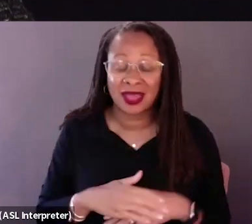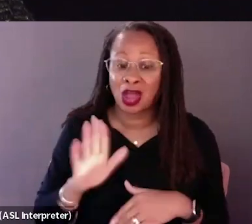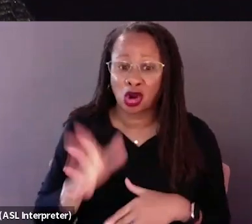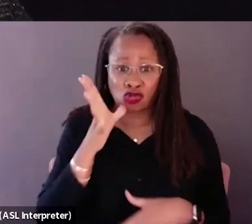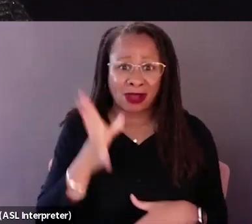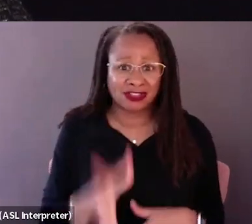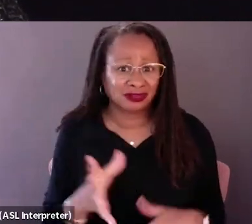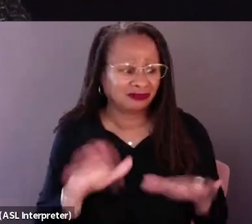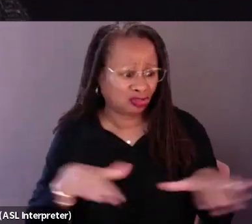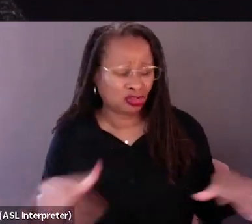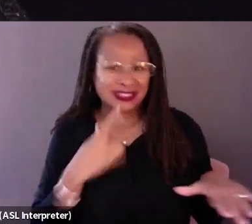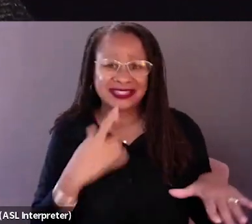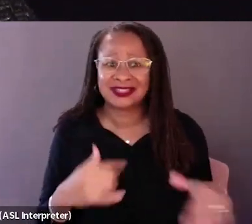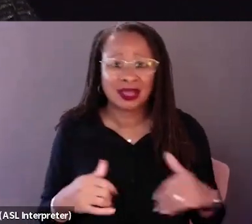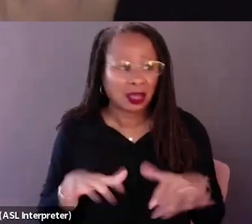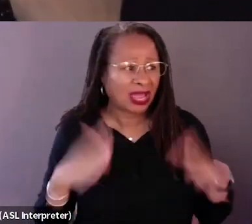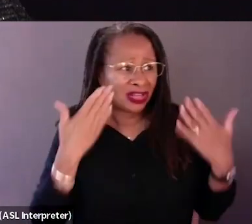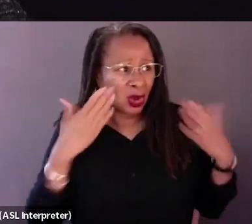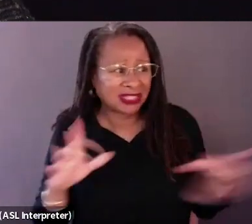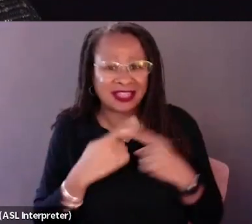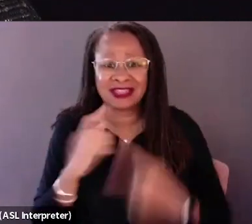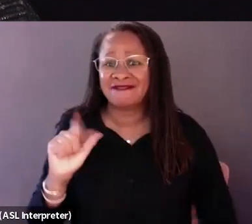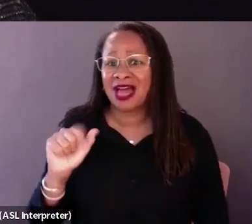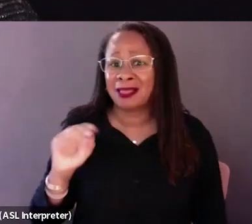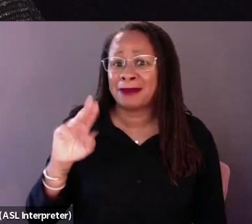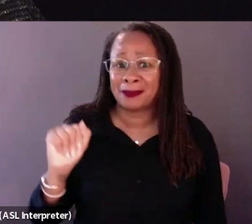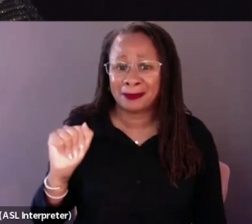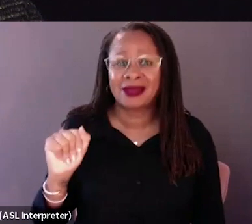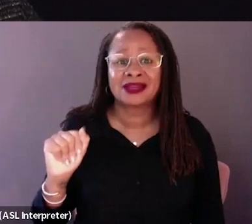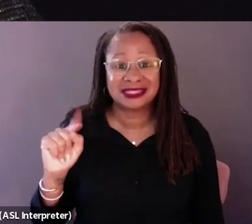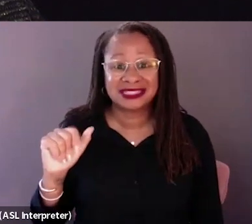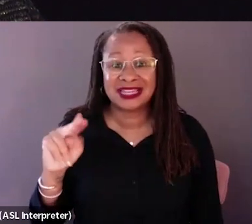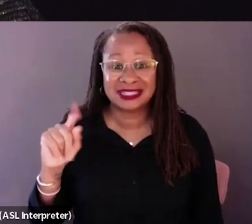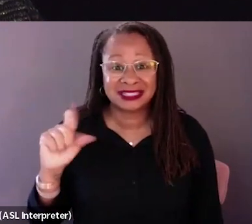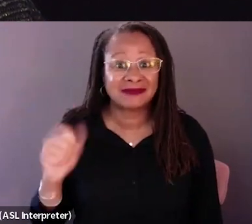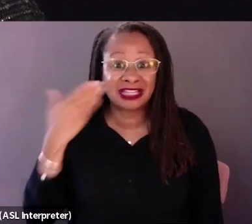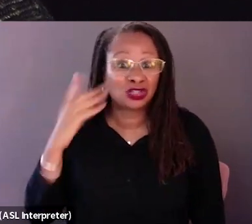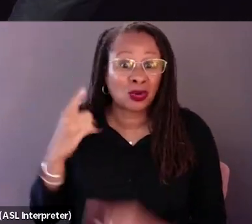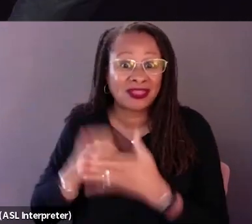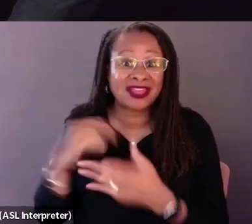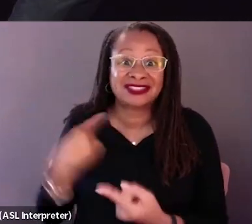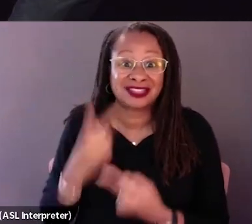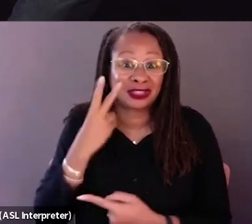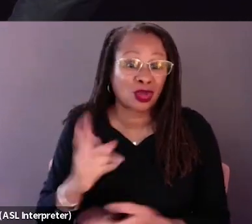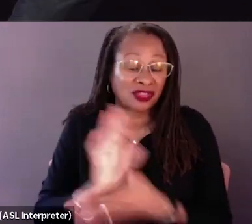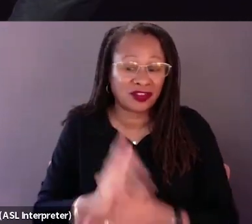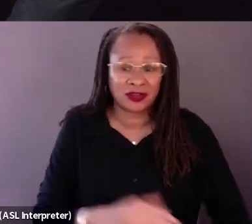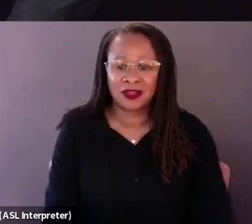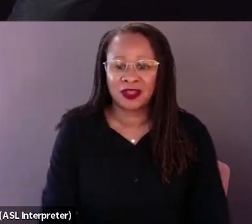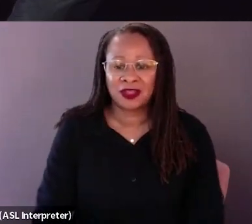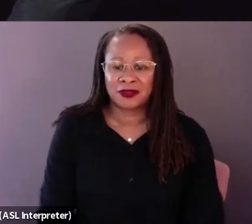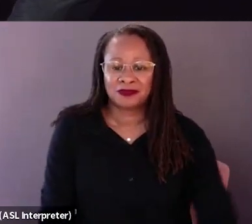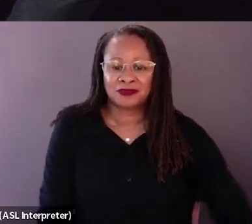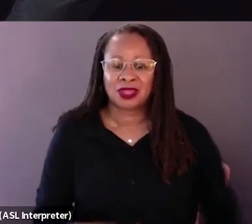we had no idea there was Alabama tenants. So that was something that the family didn't even know until they saw the film. Talk more about what the